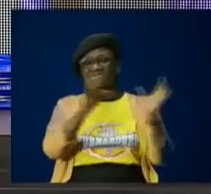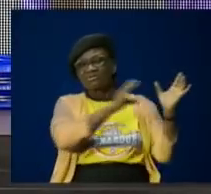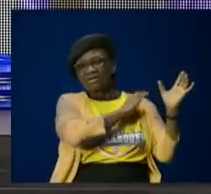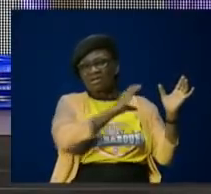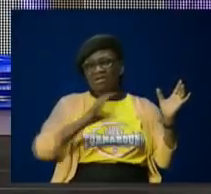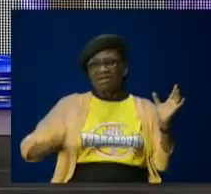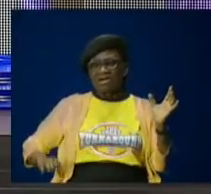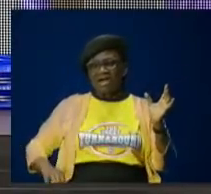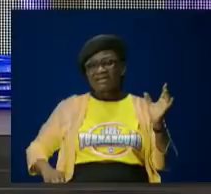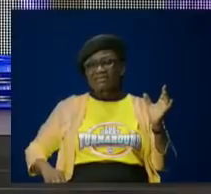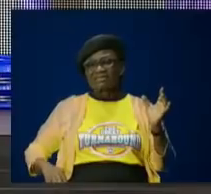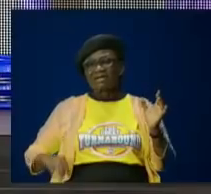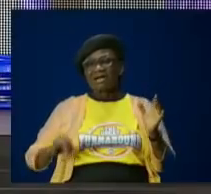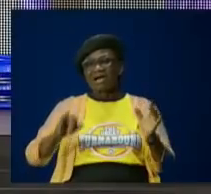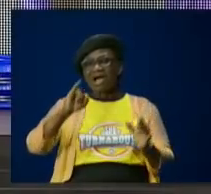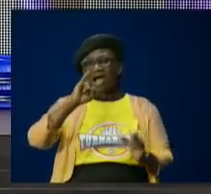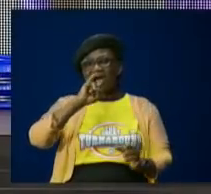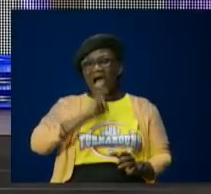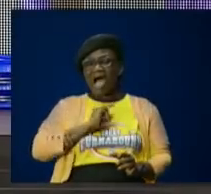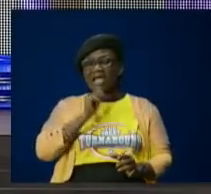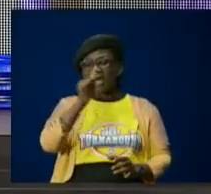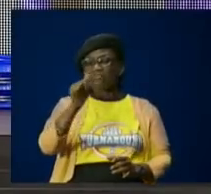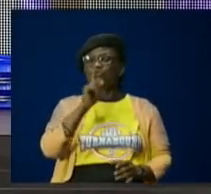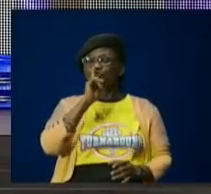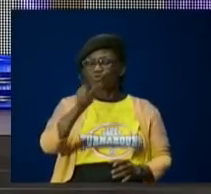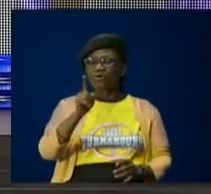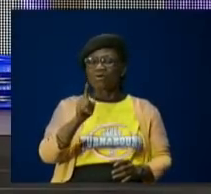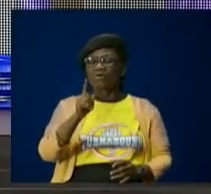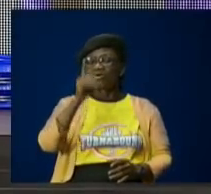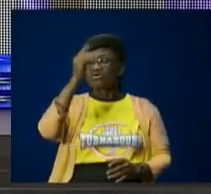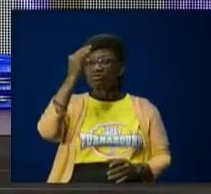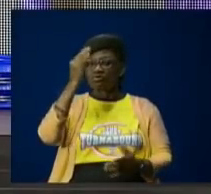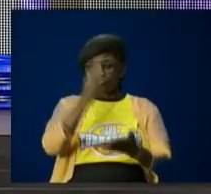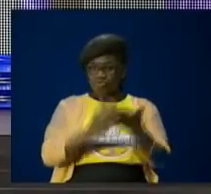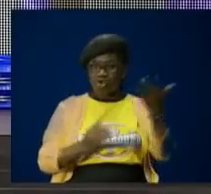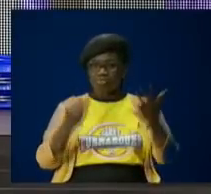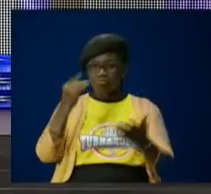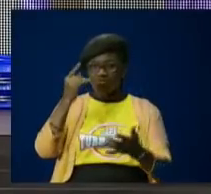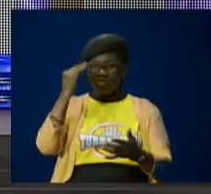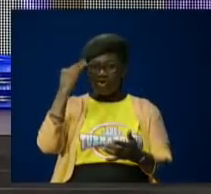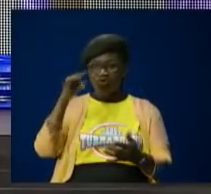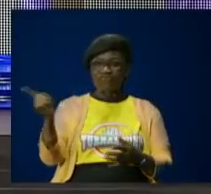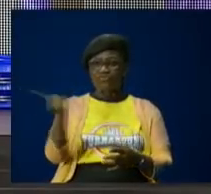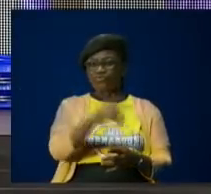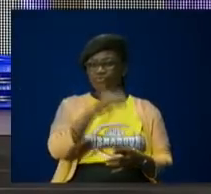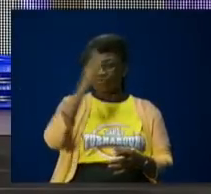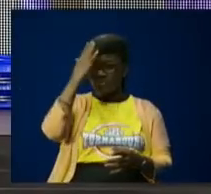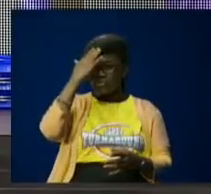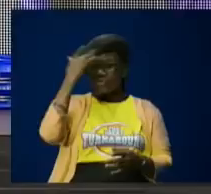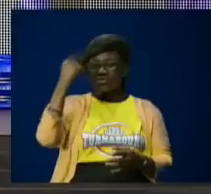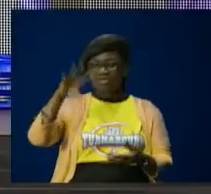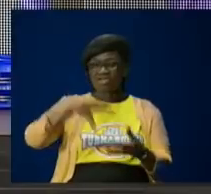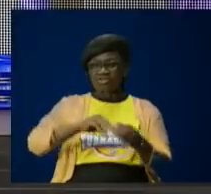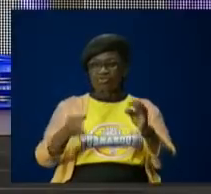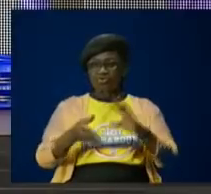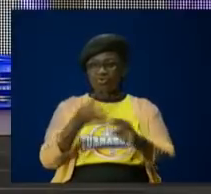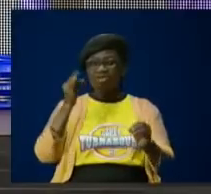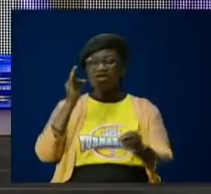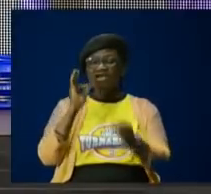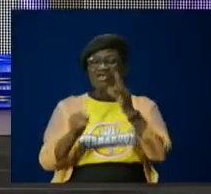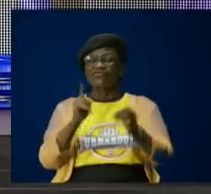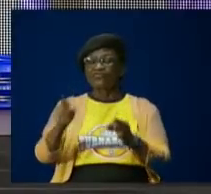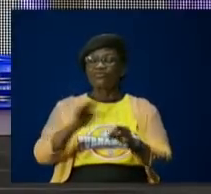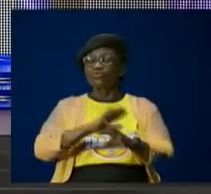I'm sure some of you know the story. If you don't, well, find out.